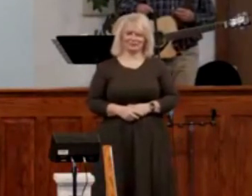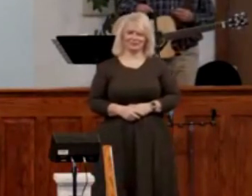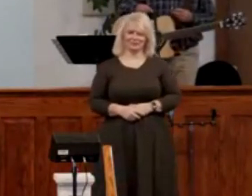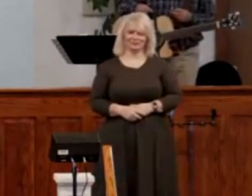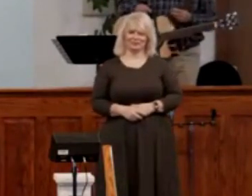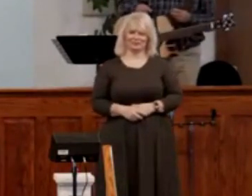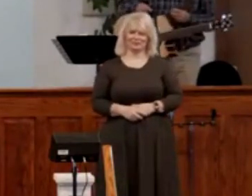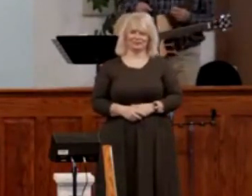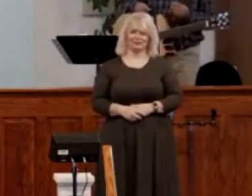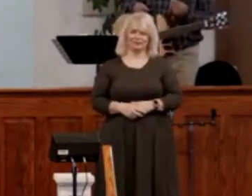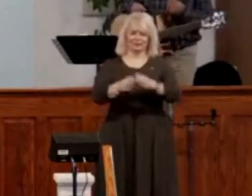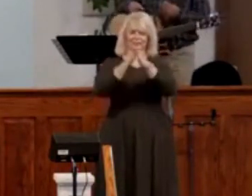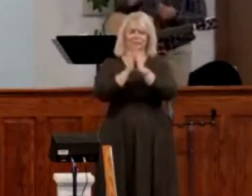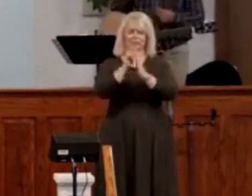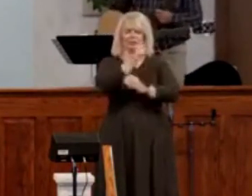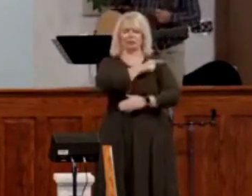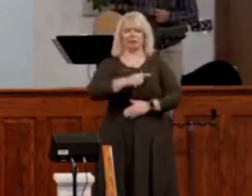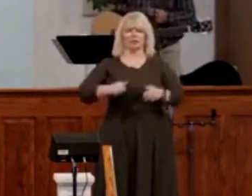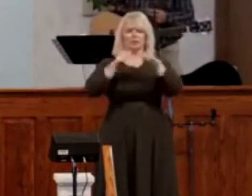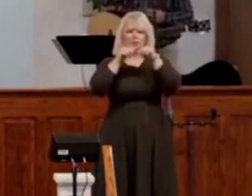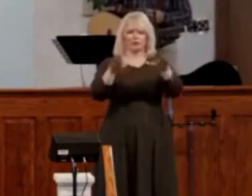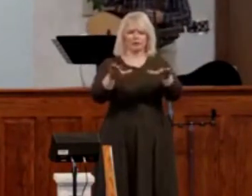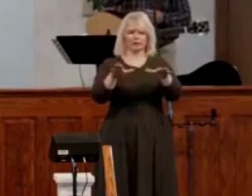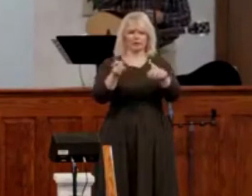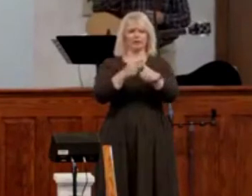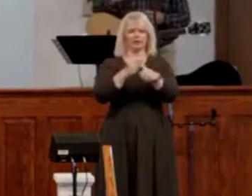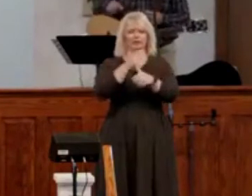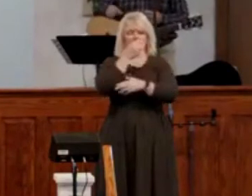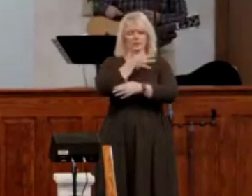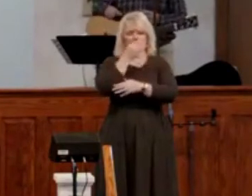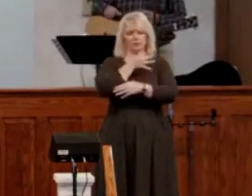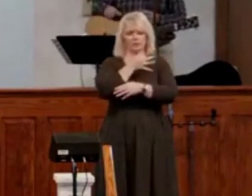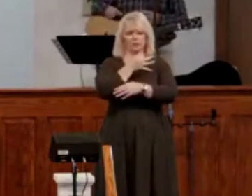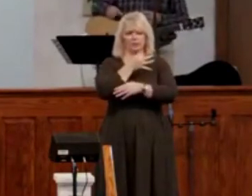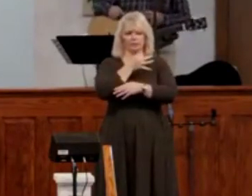Let's pray the Lord's blessing as Jesus did that first communion.